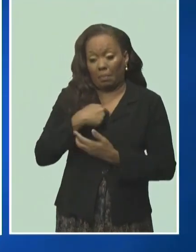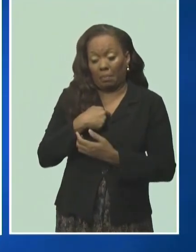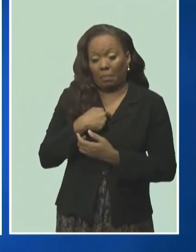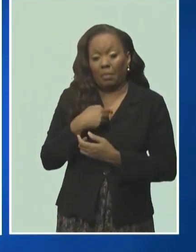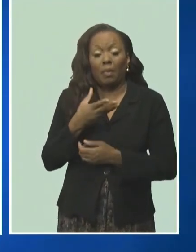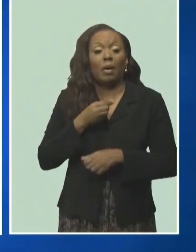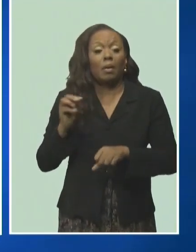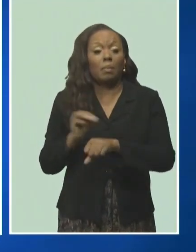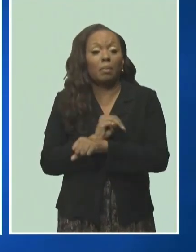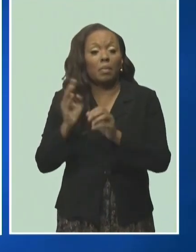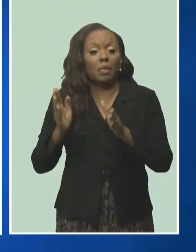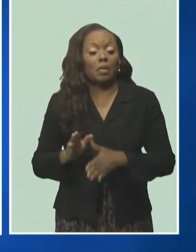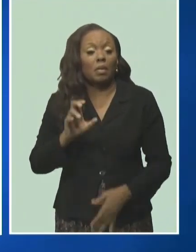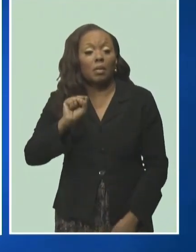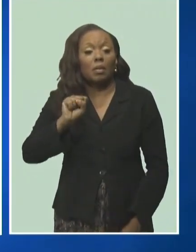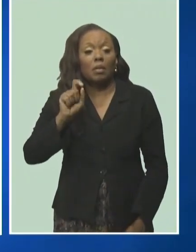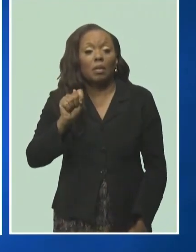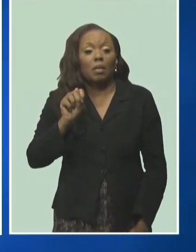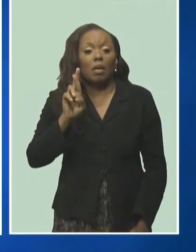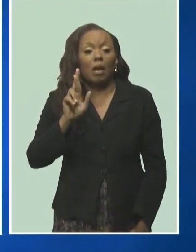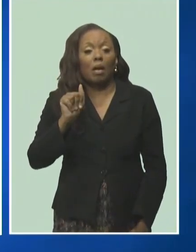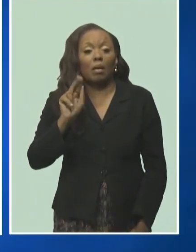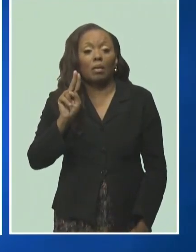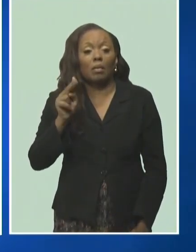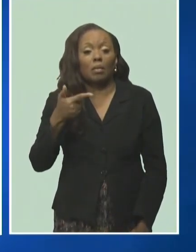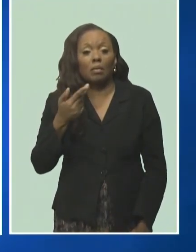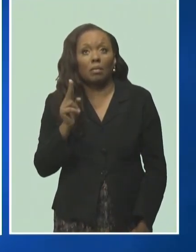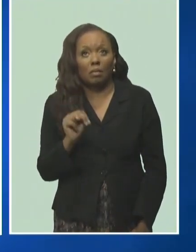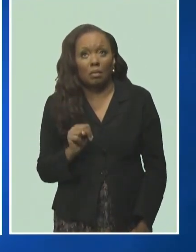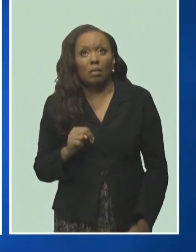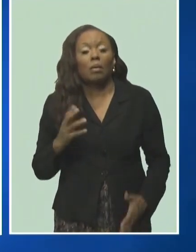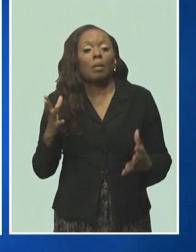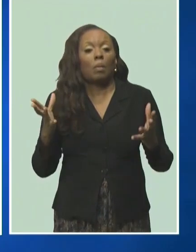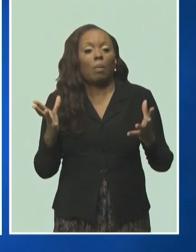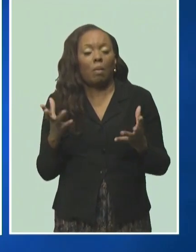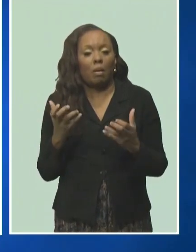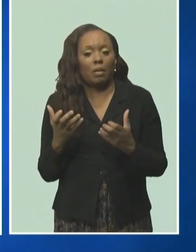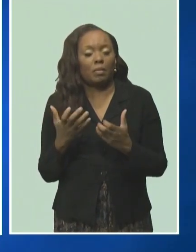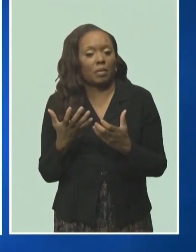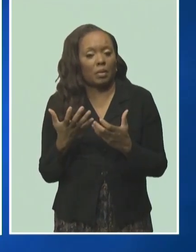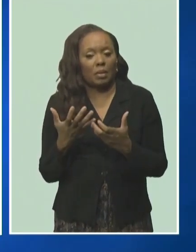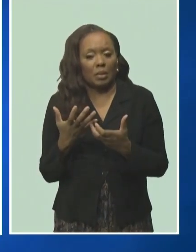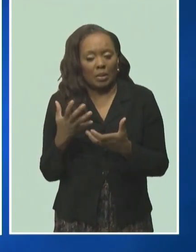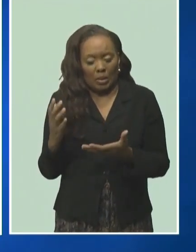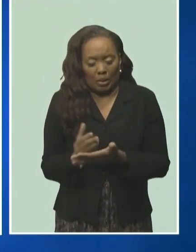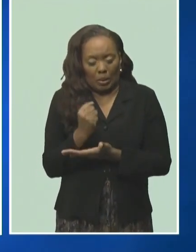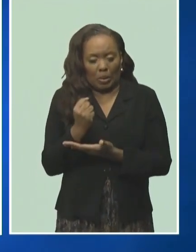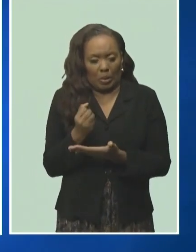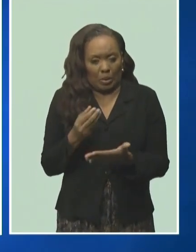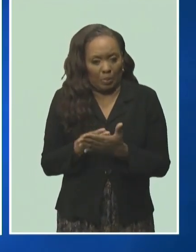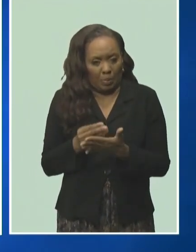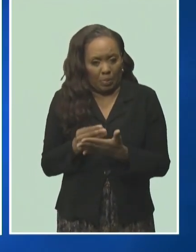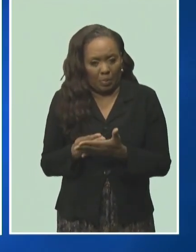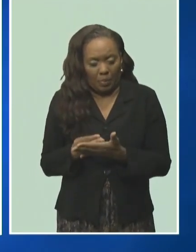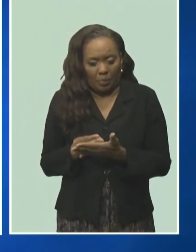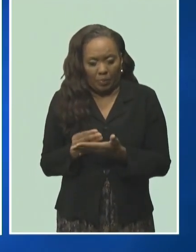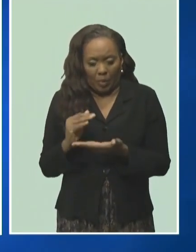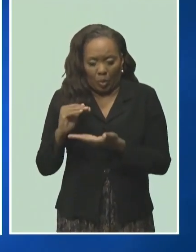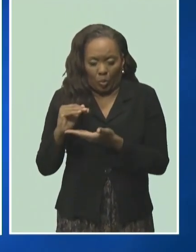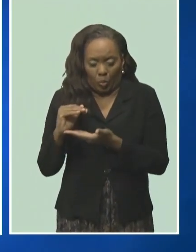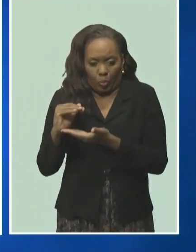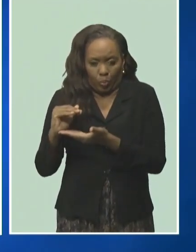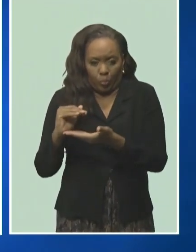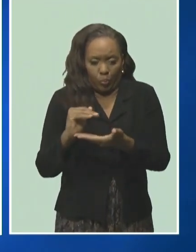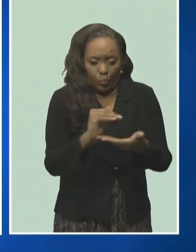Strawn to be able to put the funds in place, not just this year or next year, but for us to be able to have a sustainable source of